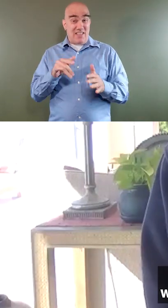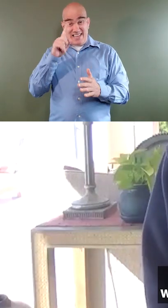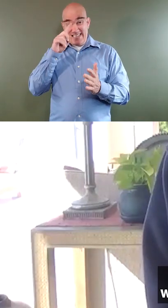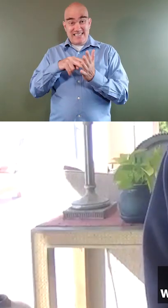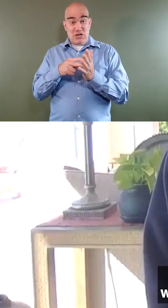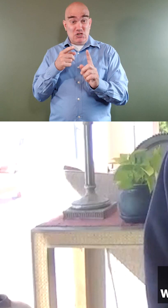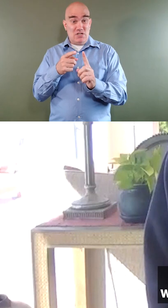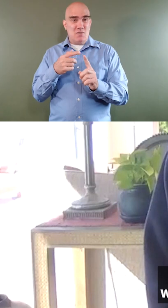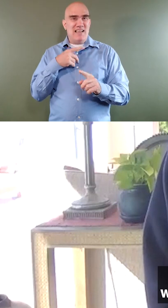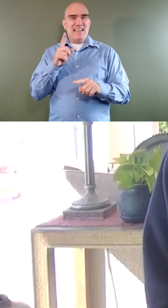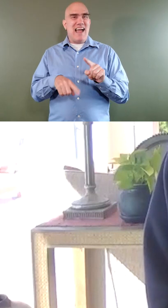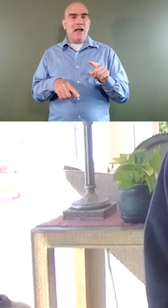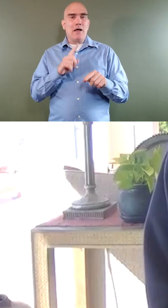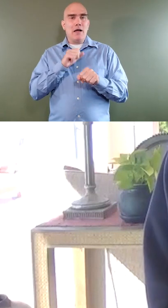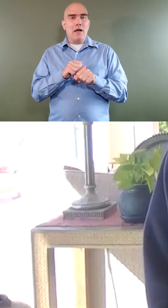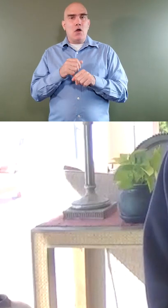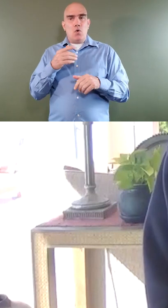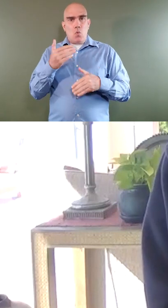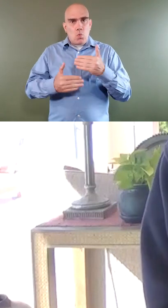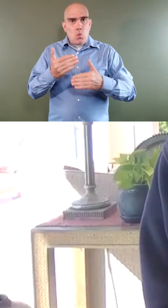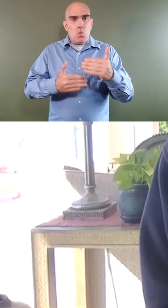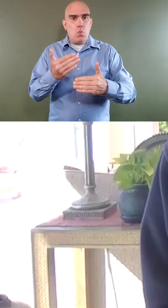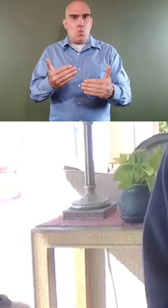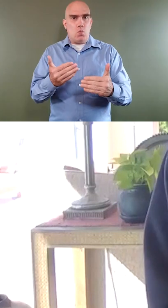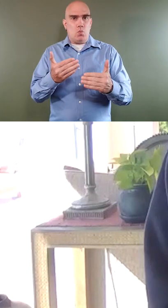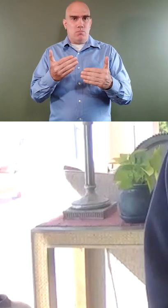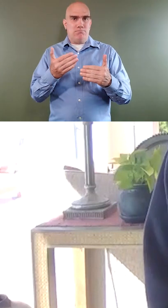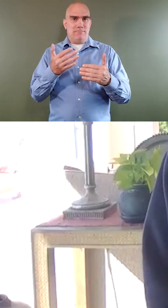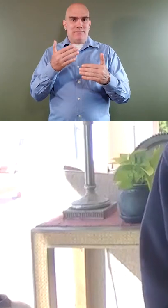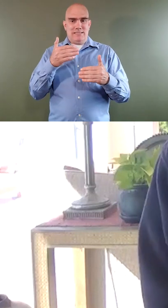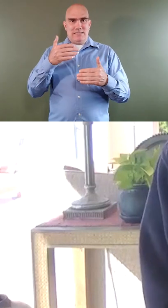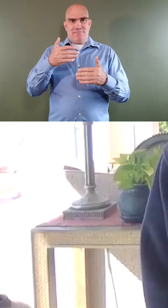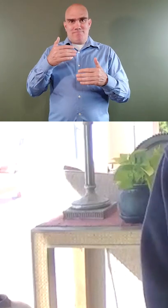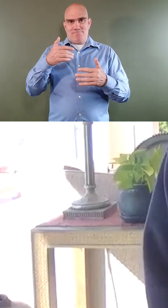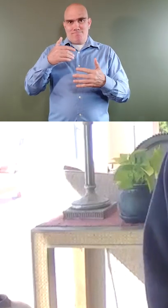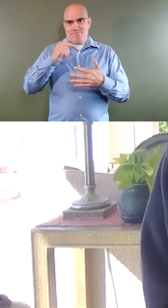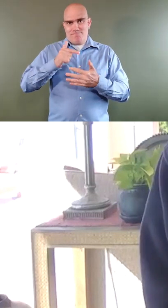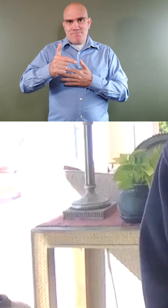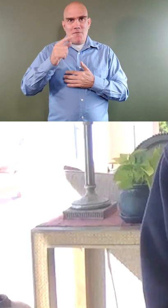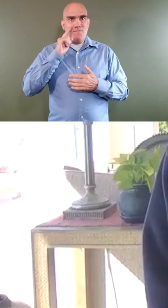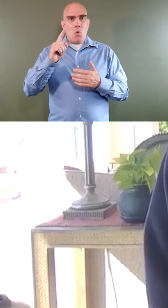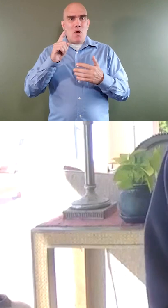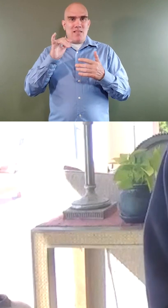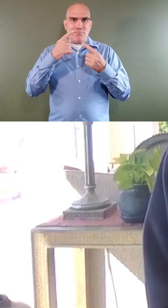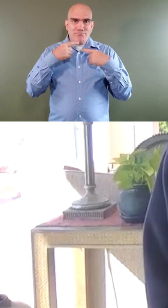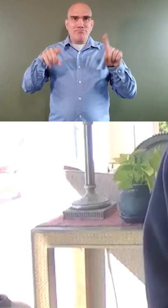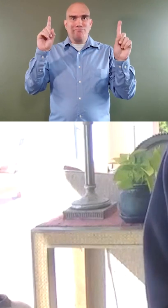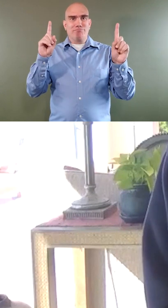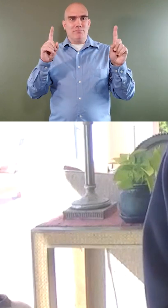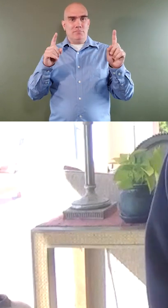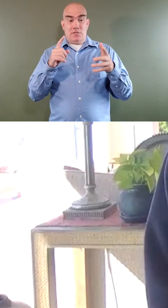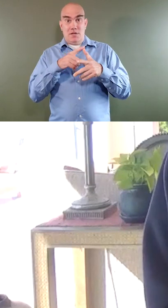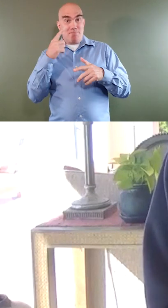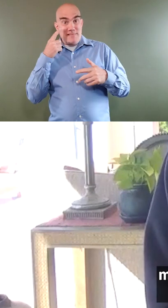intention, which we're going to go through for each of the steps, the likelihood of achieving any one of those things,